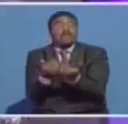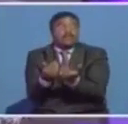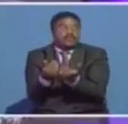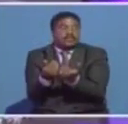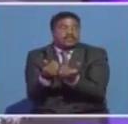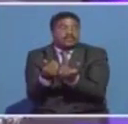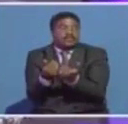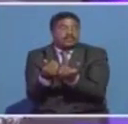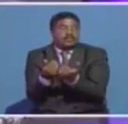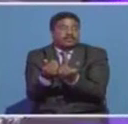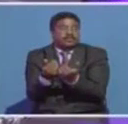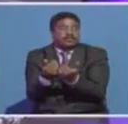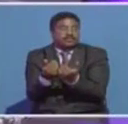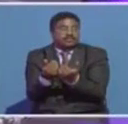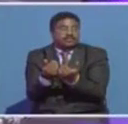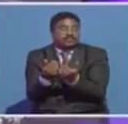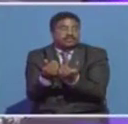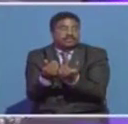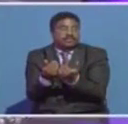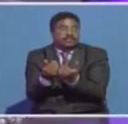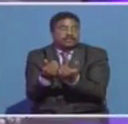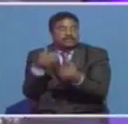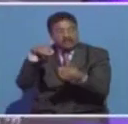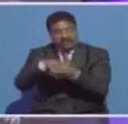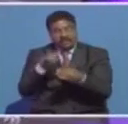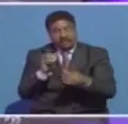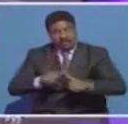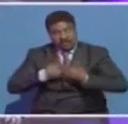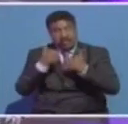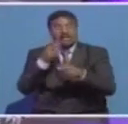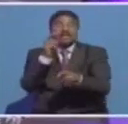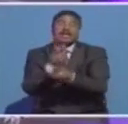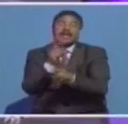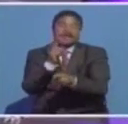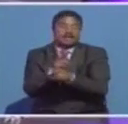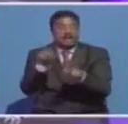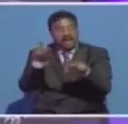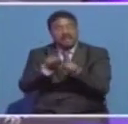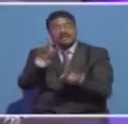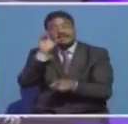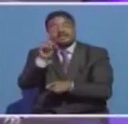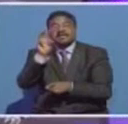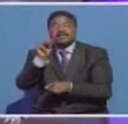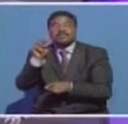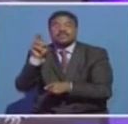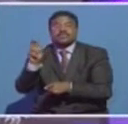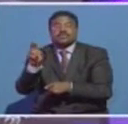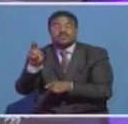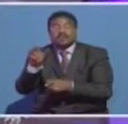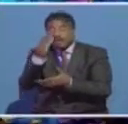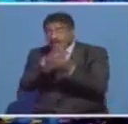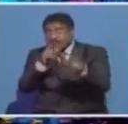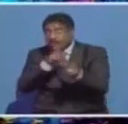ready in our own right as the DMMU There have been times when you've asked for